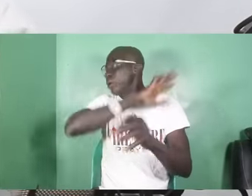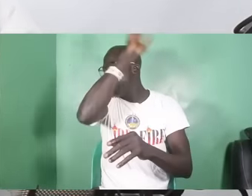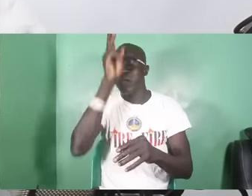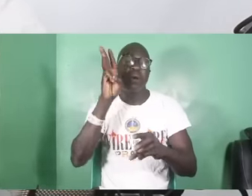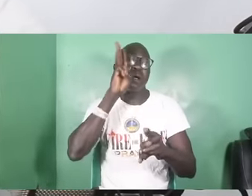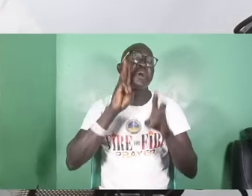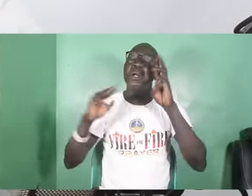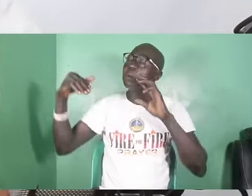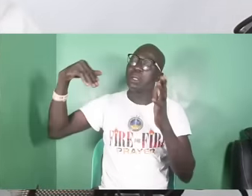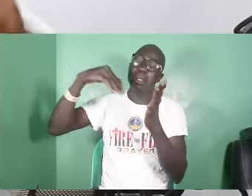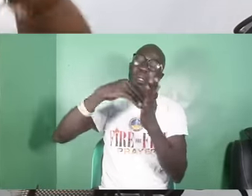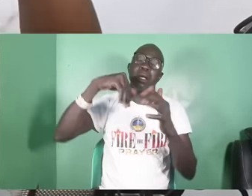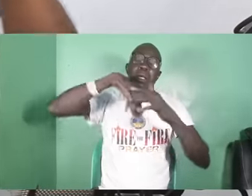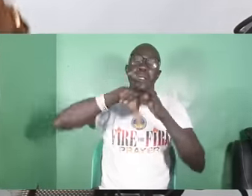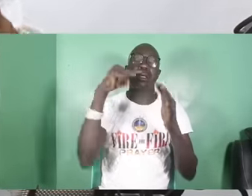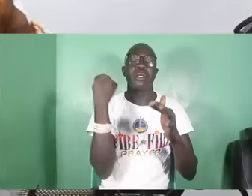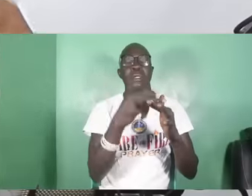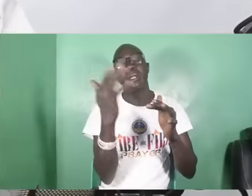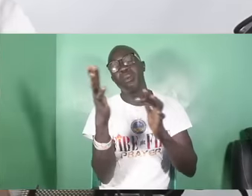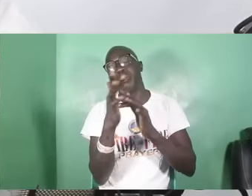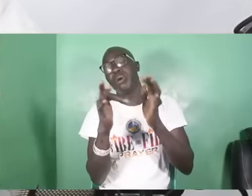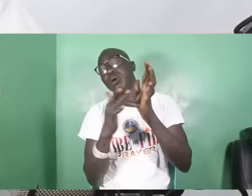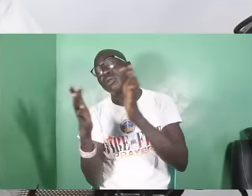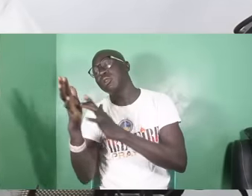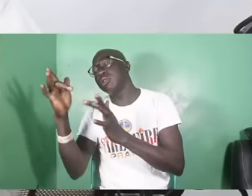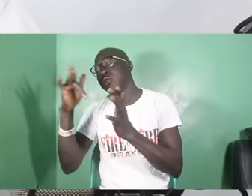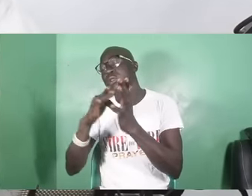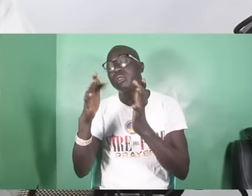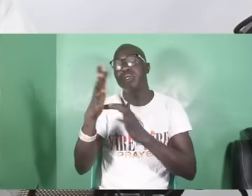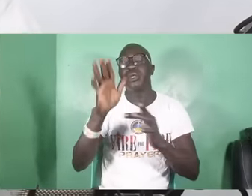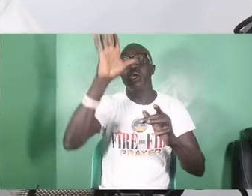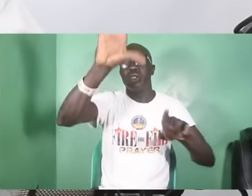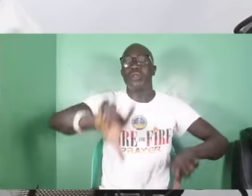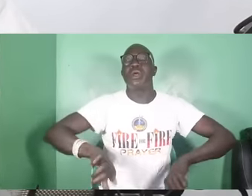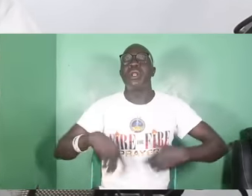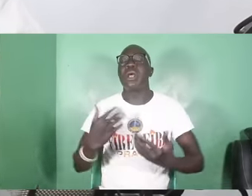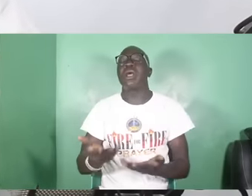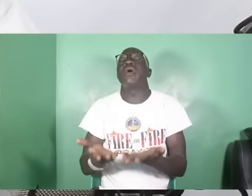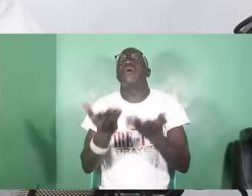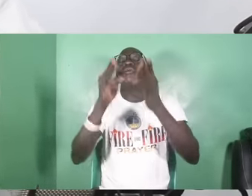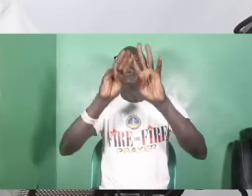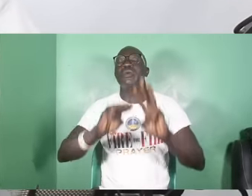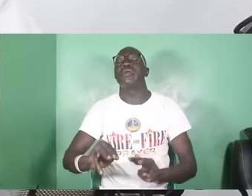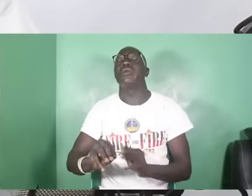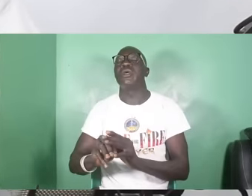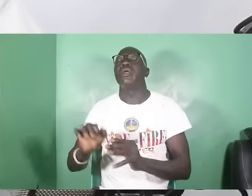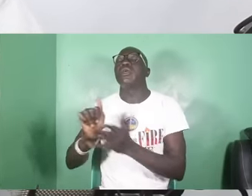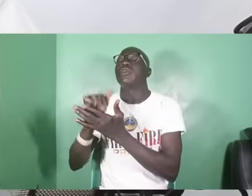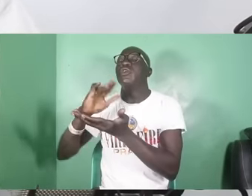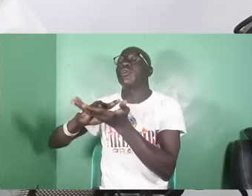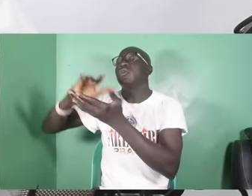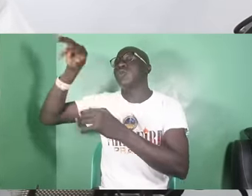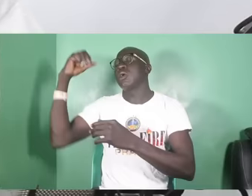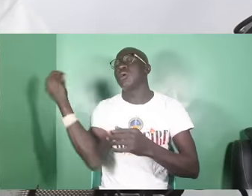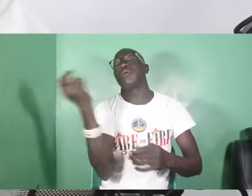on? Amen. In the name of Jesus. Amen. Aye, that's so. Amen. Now we speak. Oh, go, that's